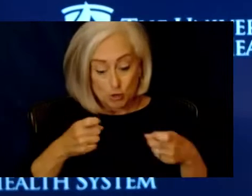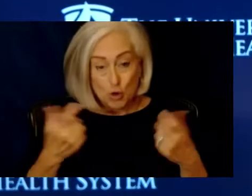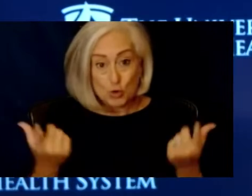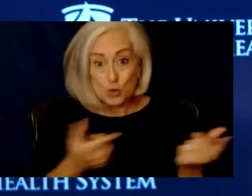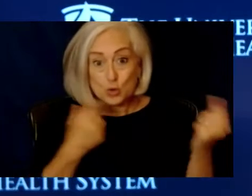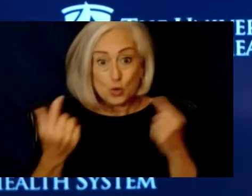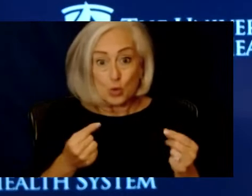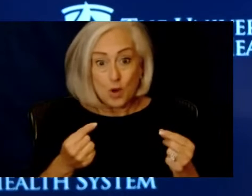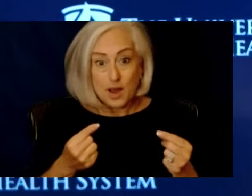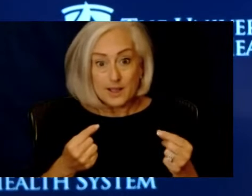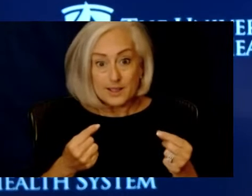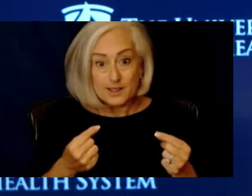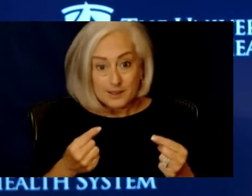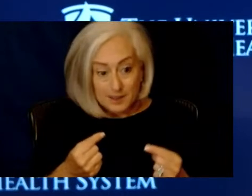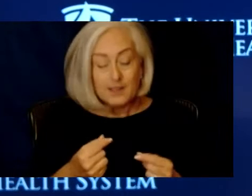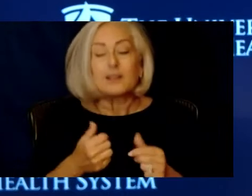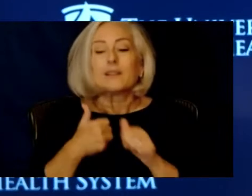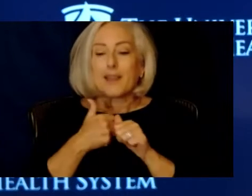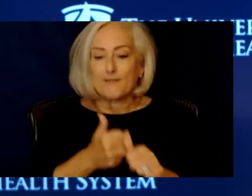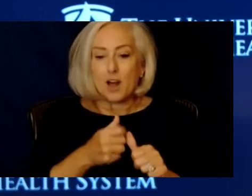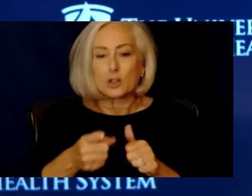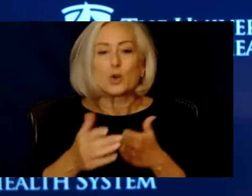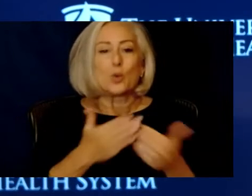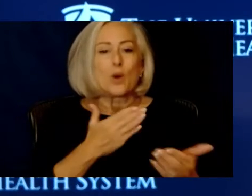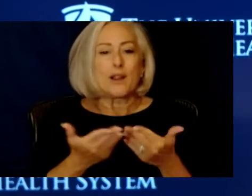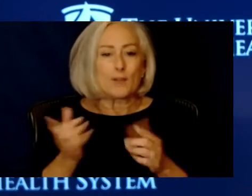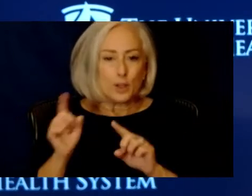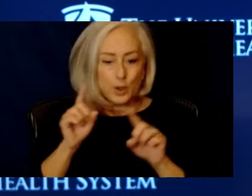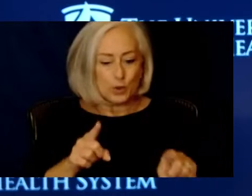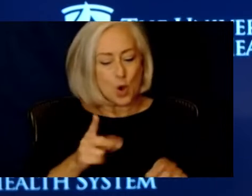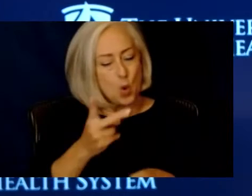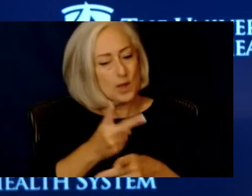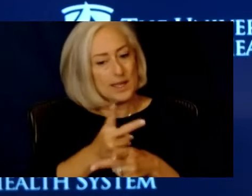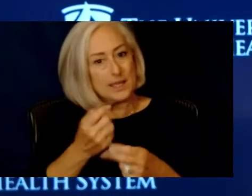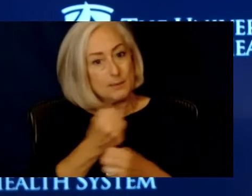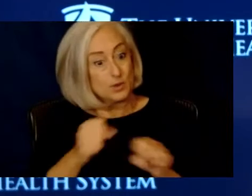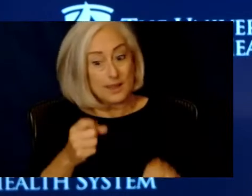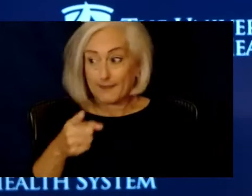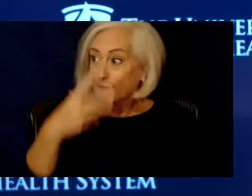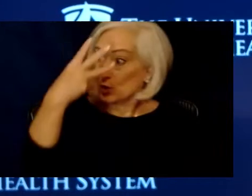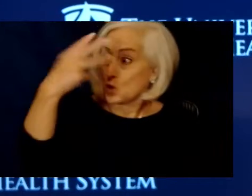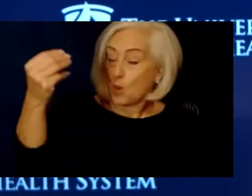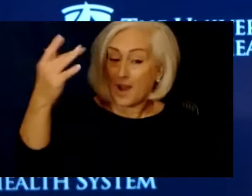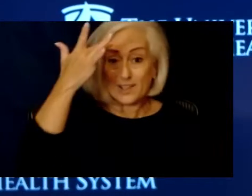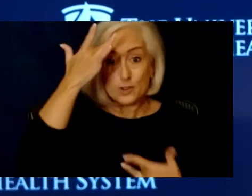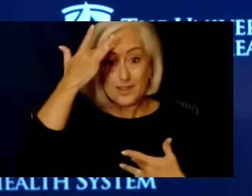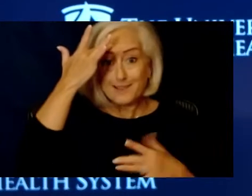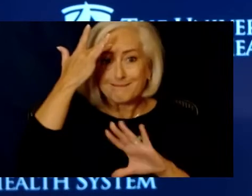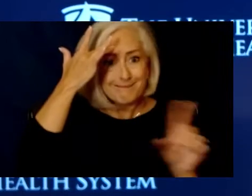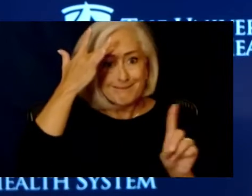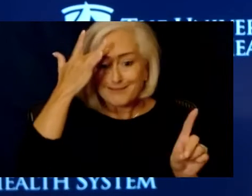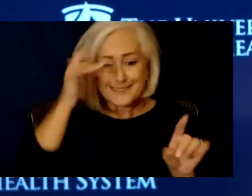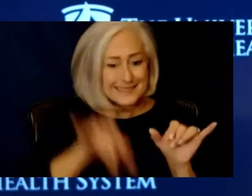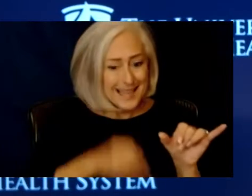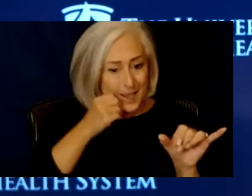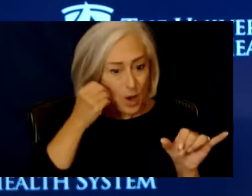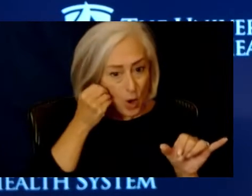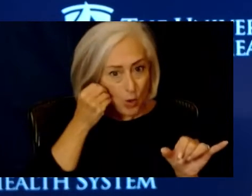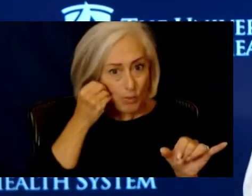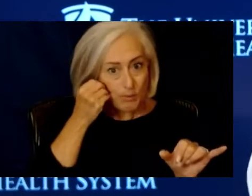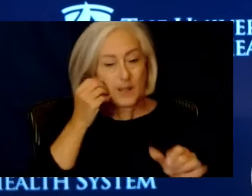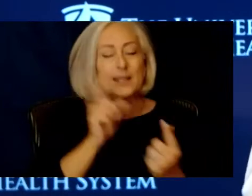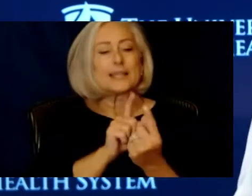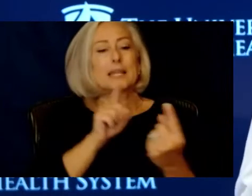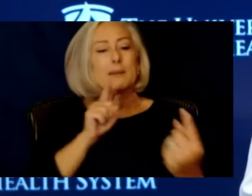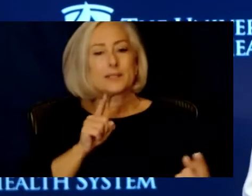travel with you wherever you go. If you go out and you're sick, well, don't go out when you're sick. Keep your distance, cough into your